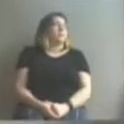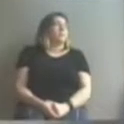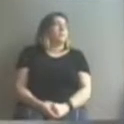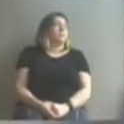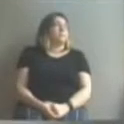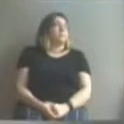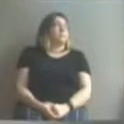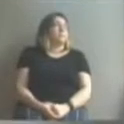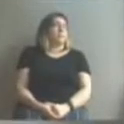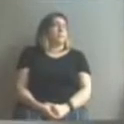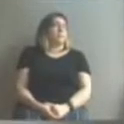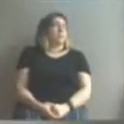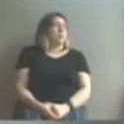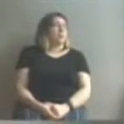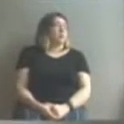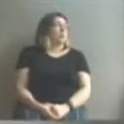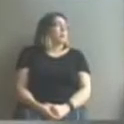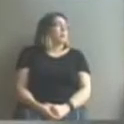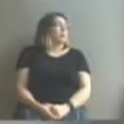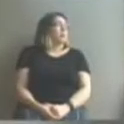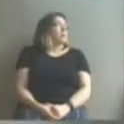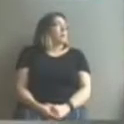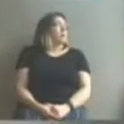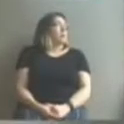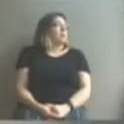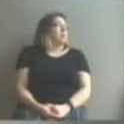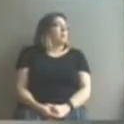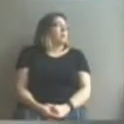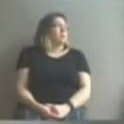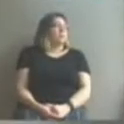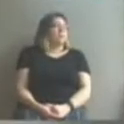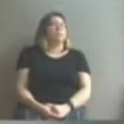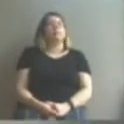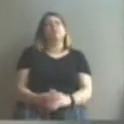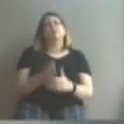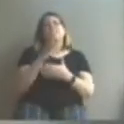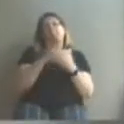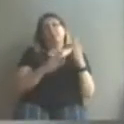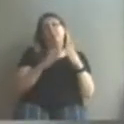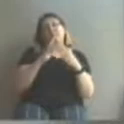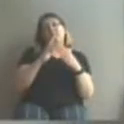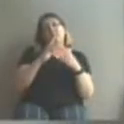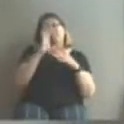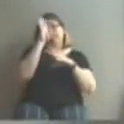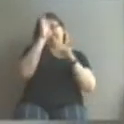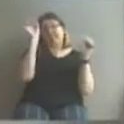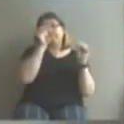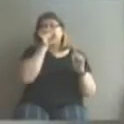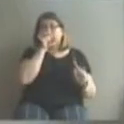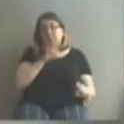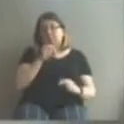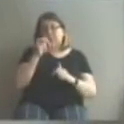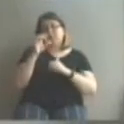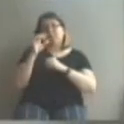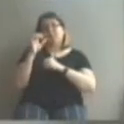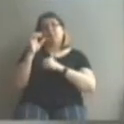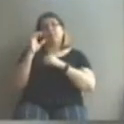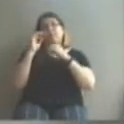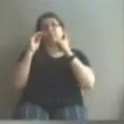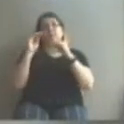we, and it's part of Dr. Hargan's report, you know, every time, you know, instructional time missed